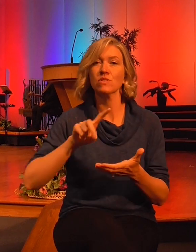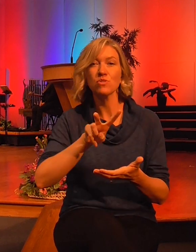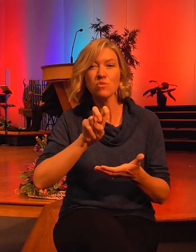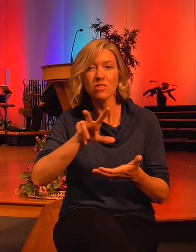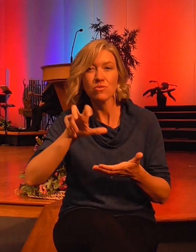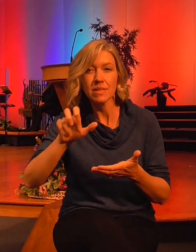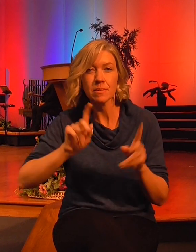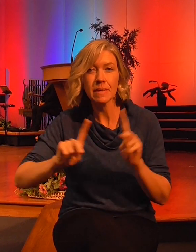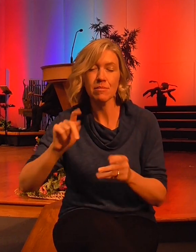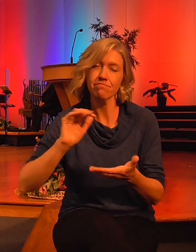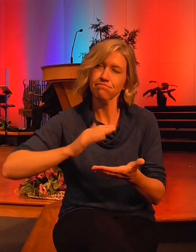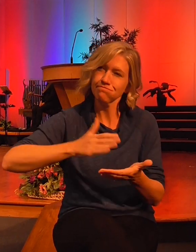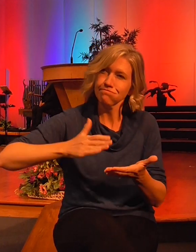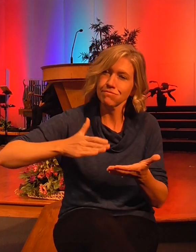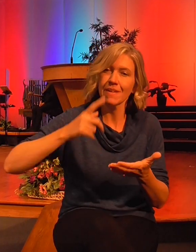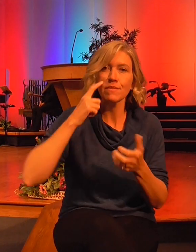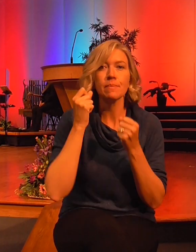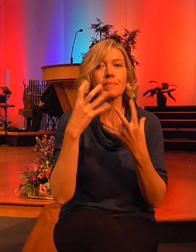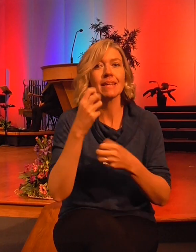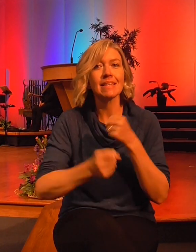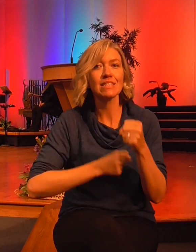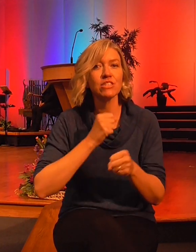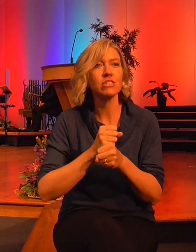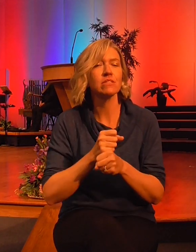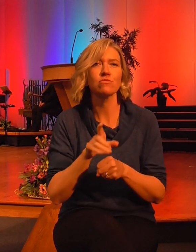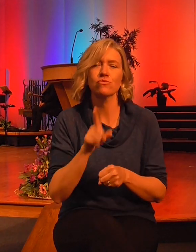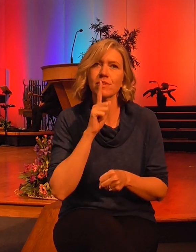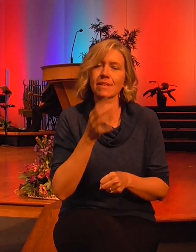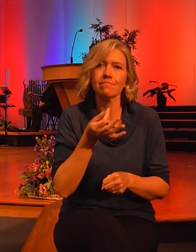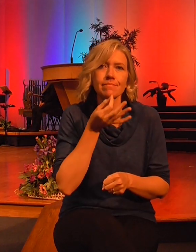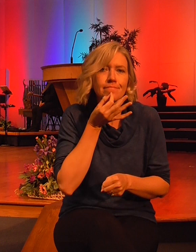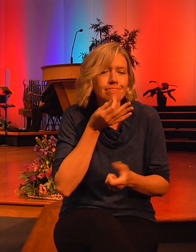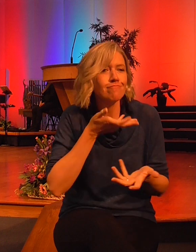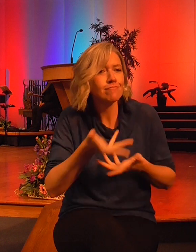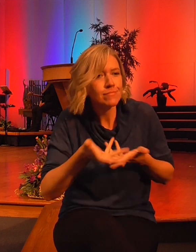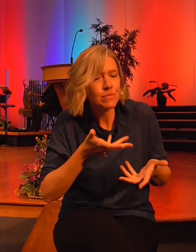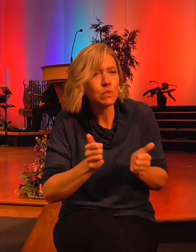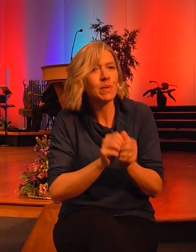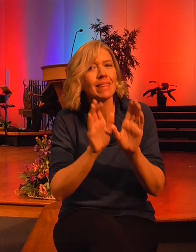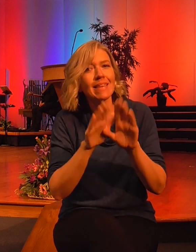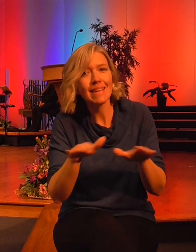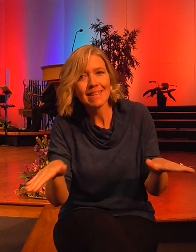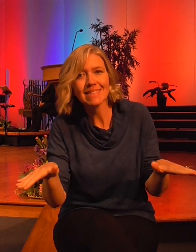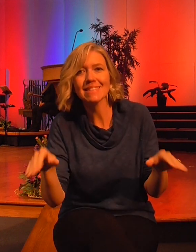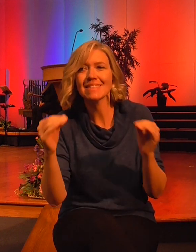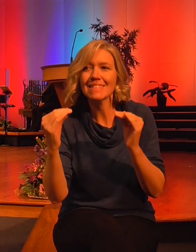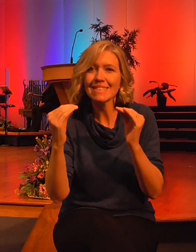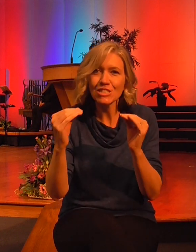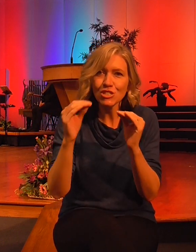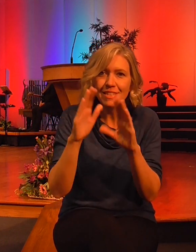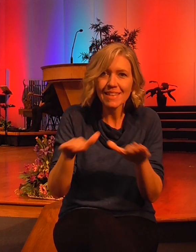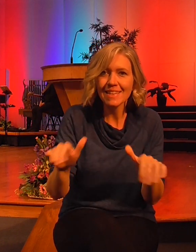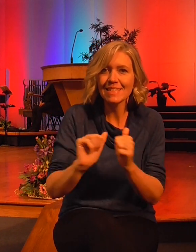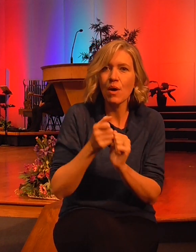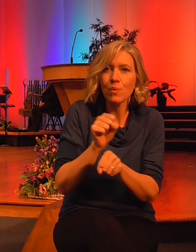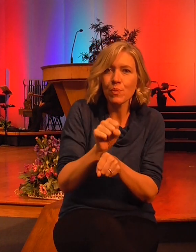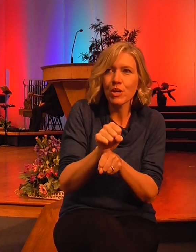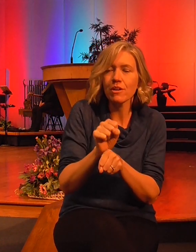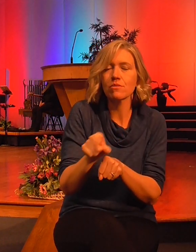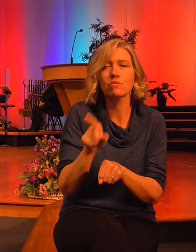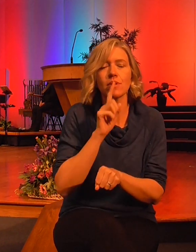years. And he was such a great guy with kids and teaching kids how to work, and he had such a great